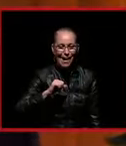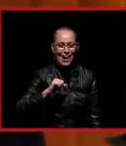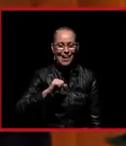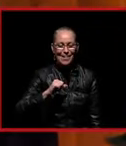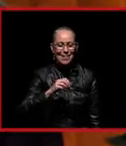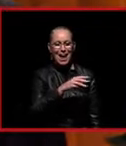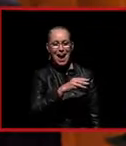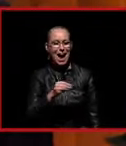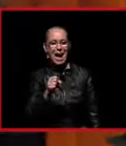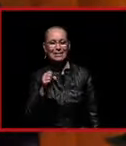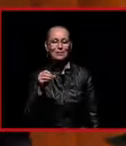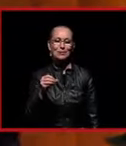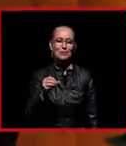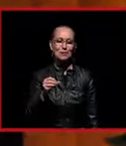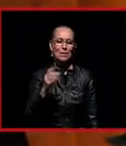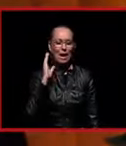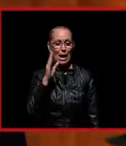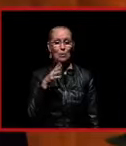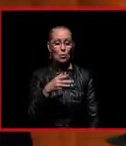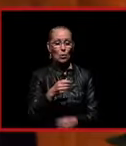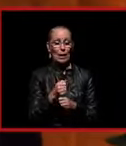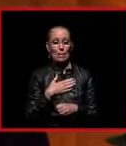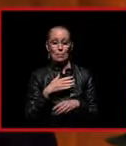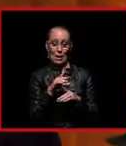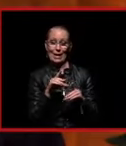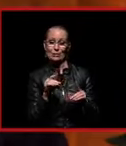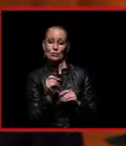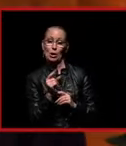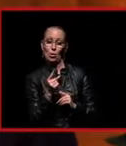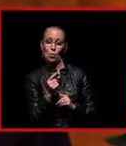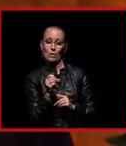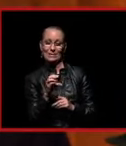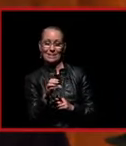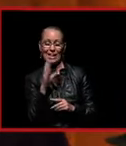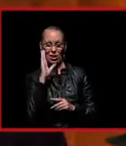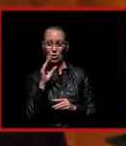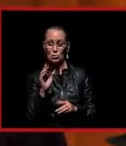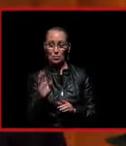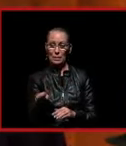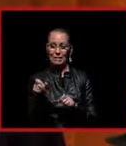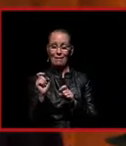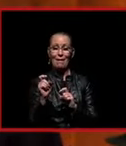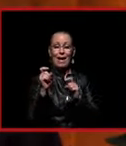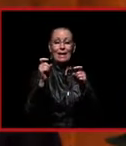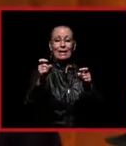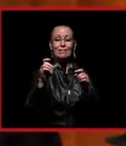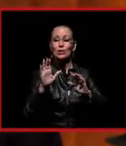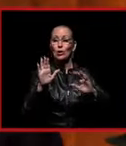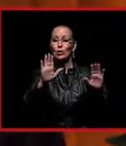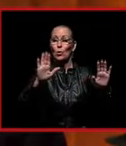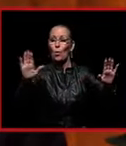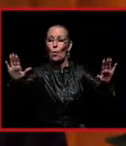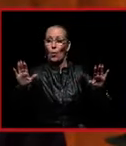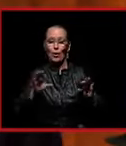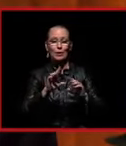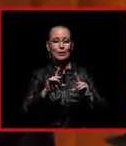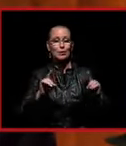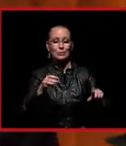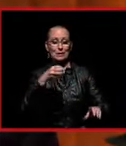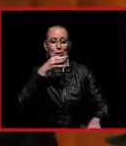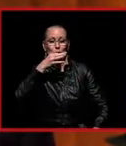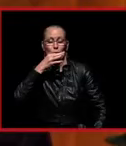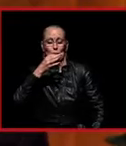And so I'm going to get my degree here in just a second, and you're going to get your degree very soon.